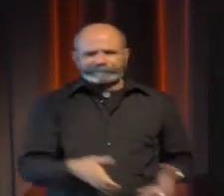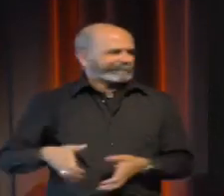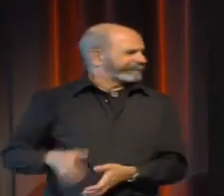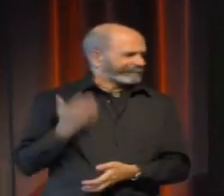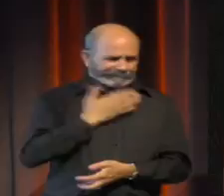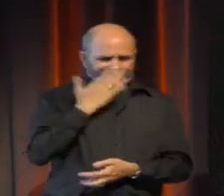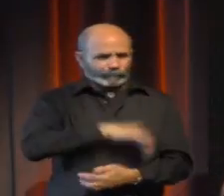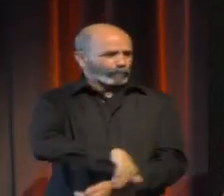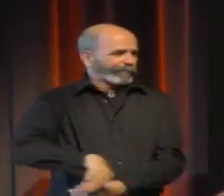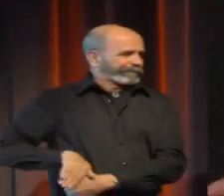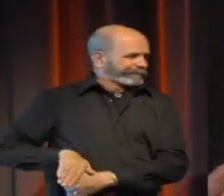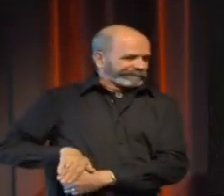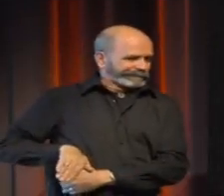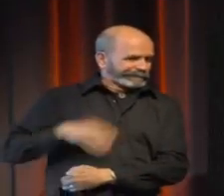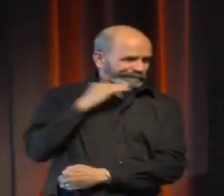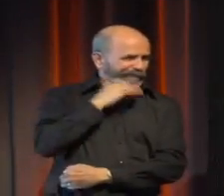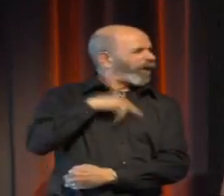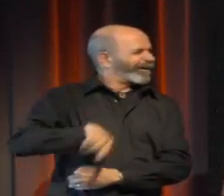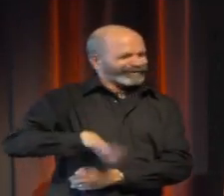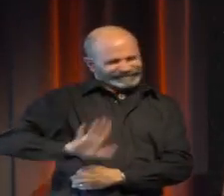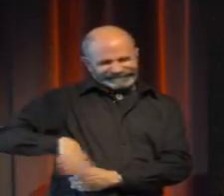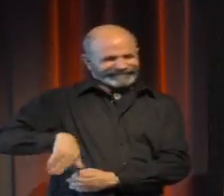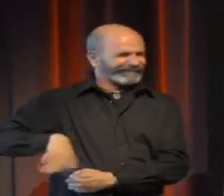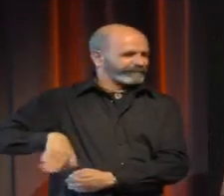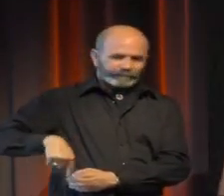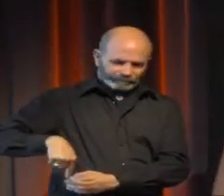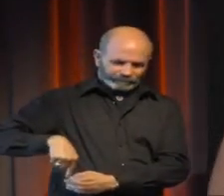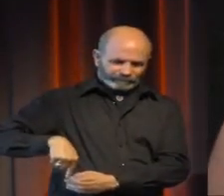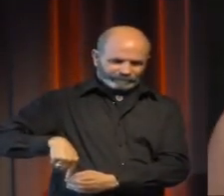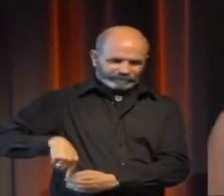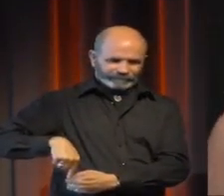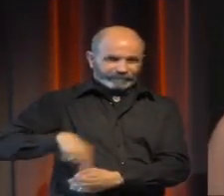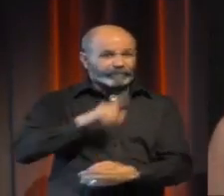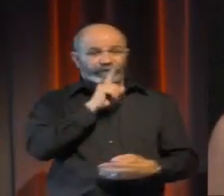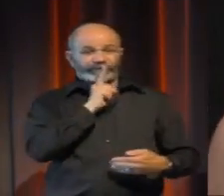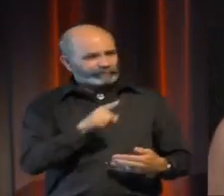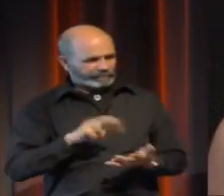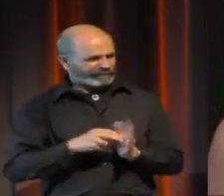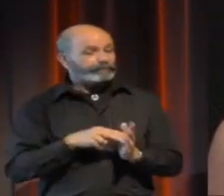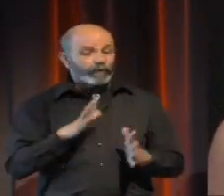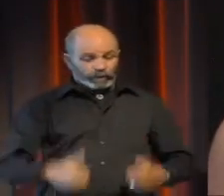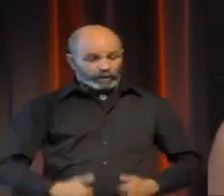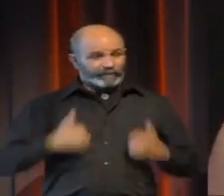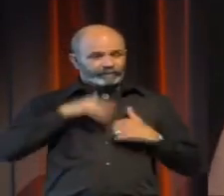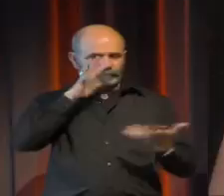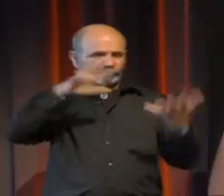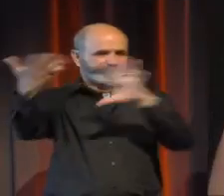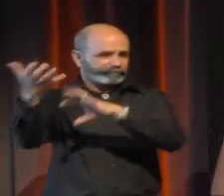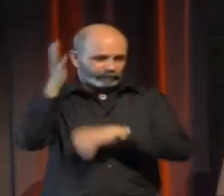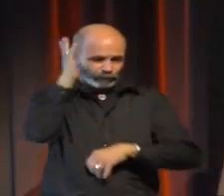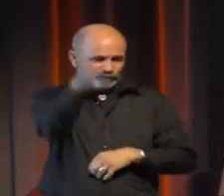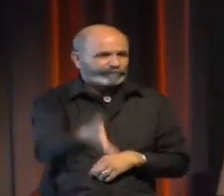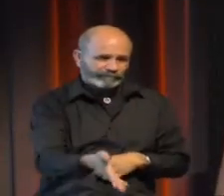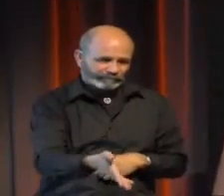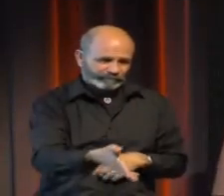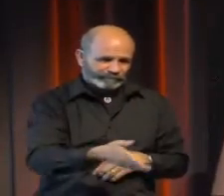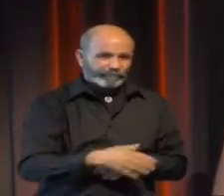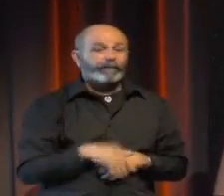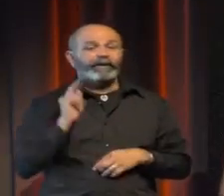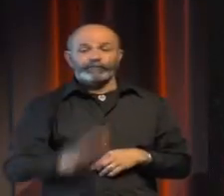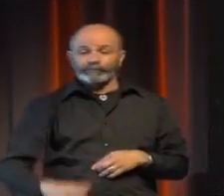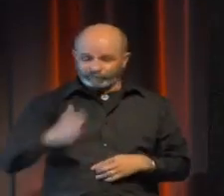as if lying is your method of self-defense and communication, that's going to continue on throughout the rest of your